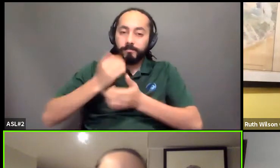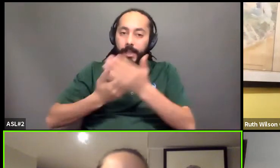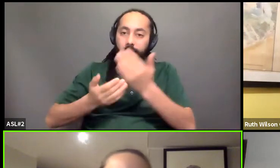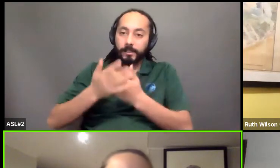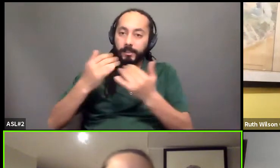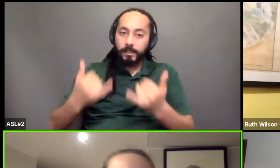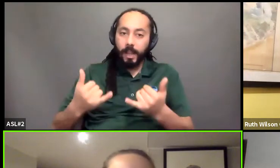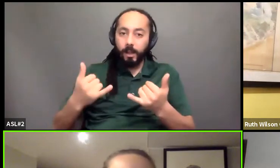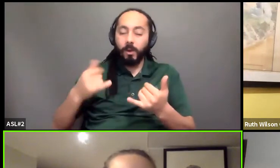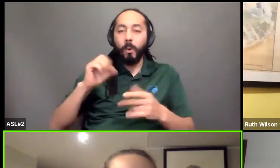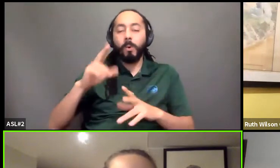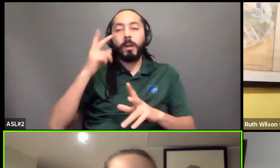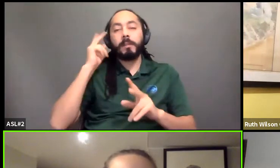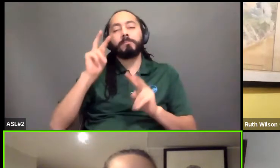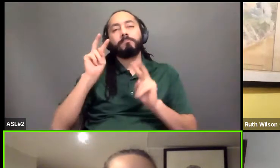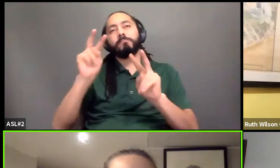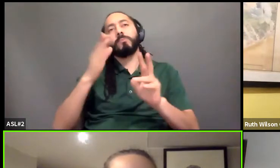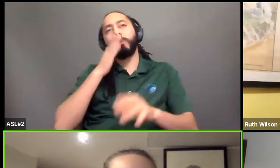together.